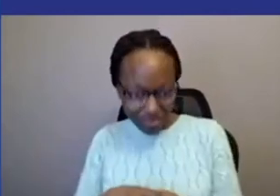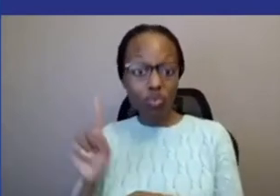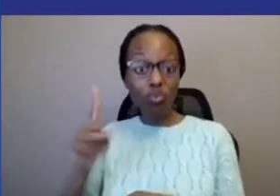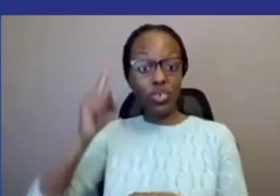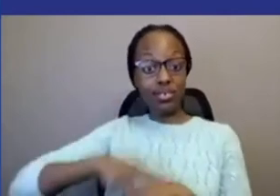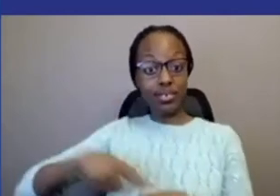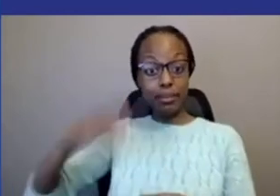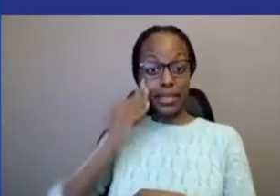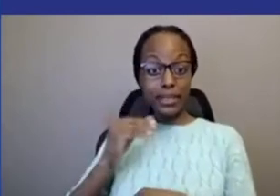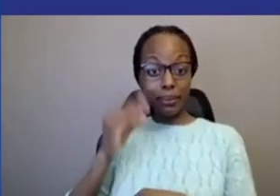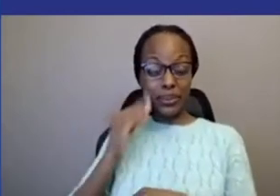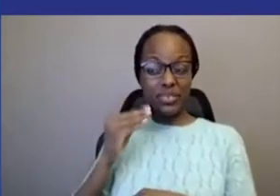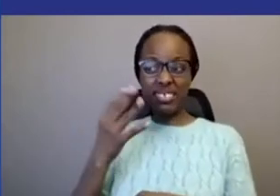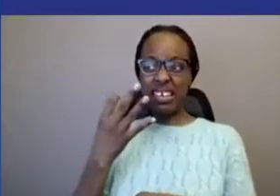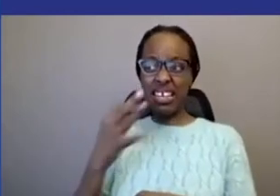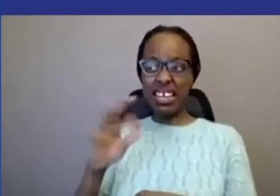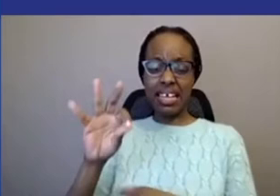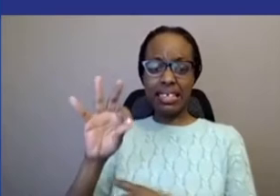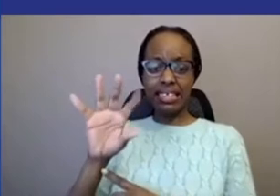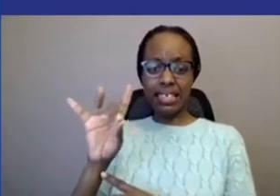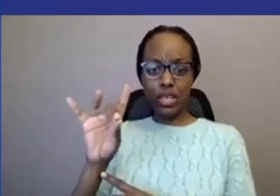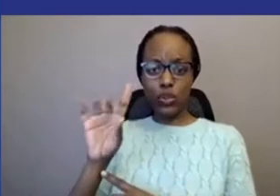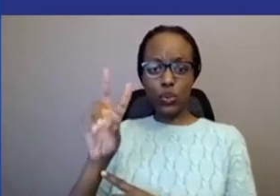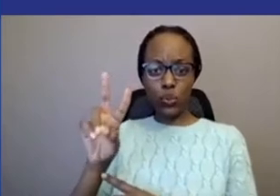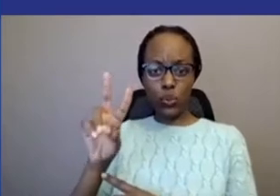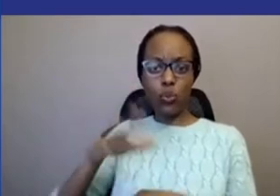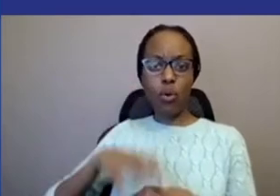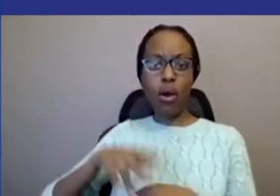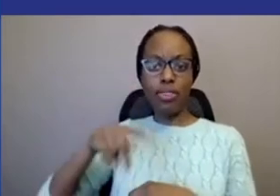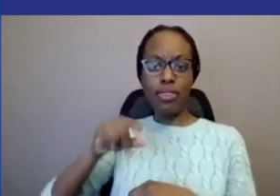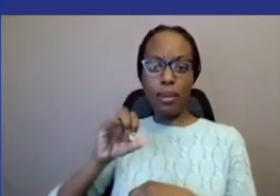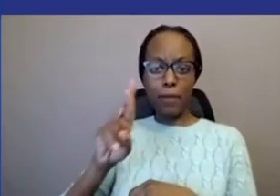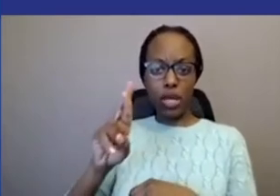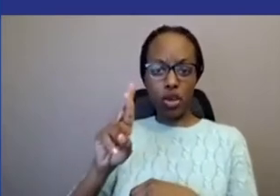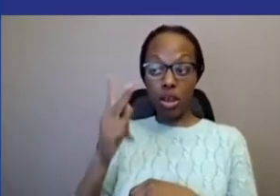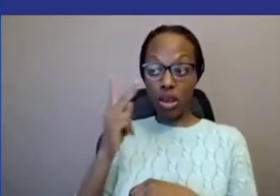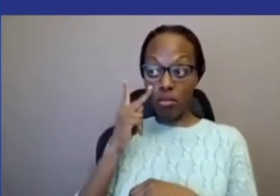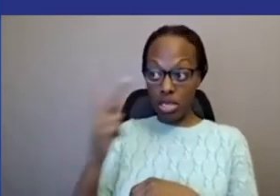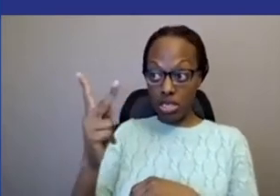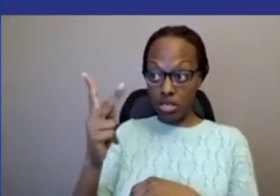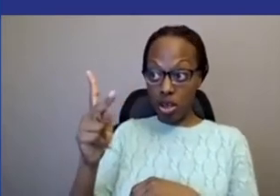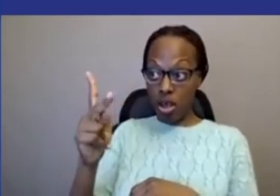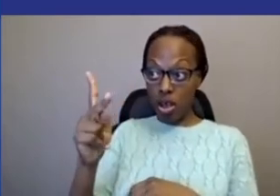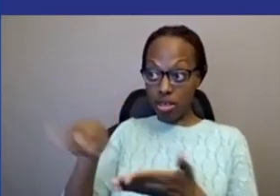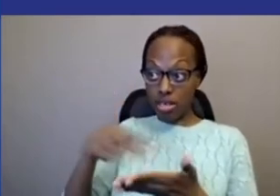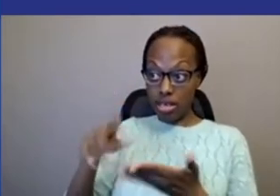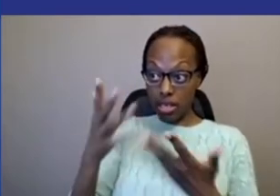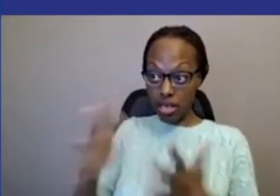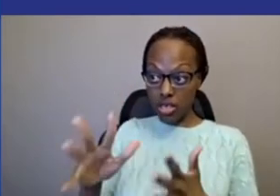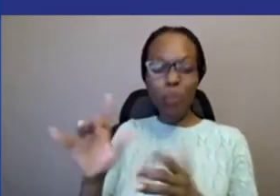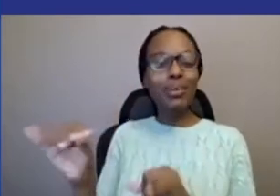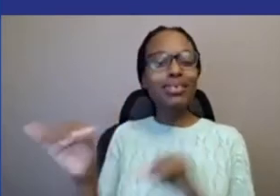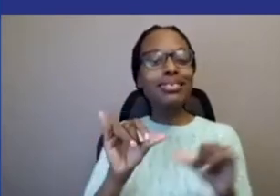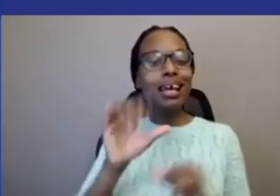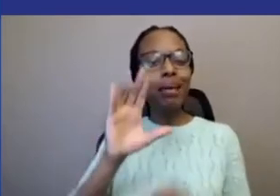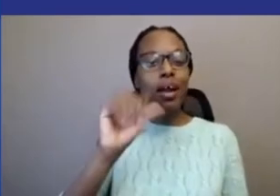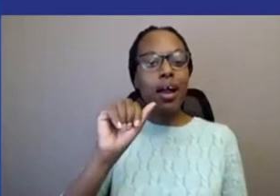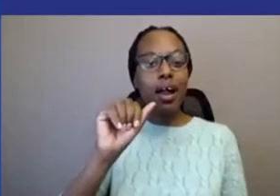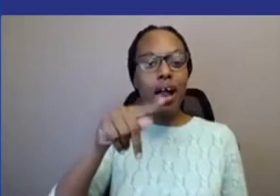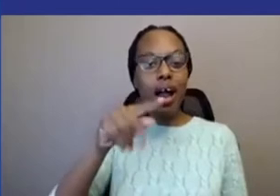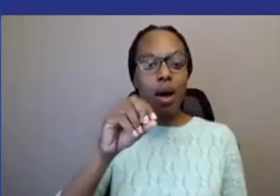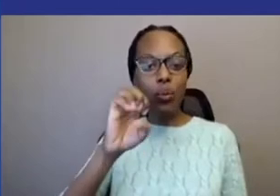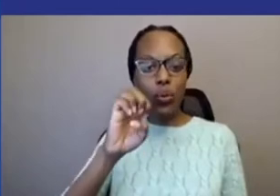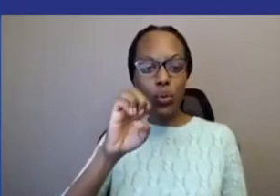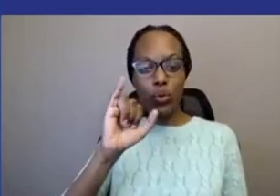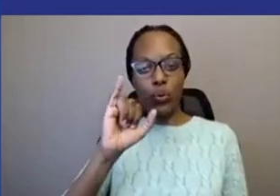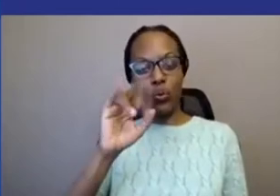was beyond just their dancing. I understood, kind of like the capoeira, where it was like a battle, but it was